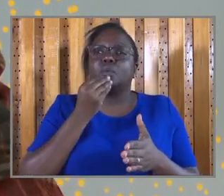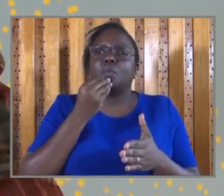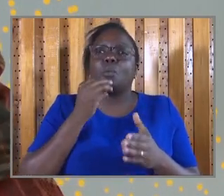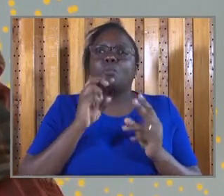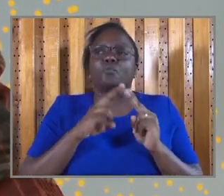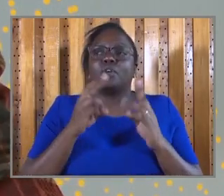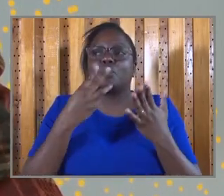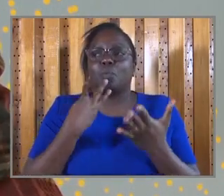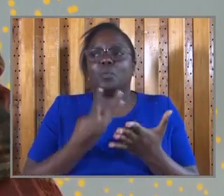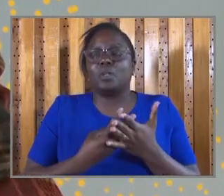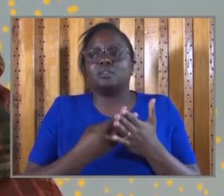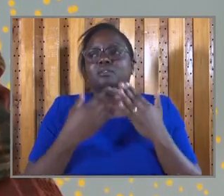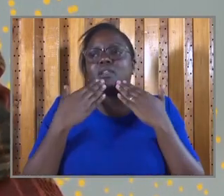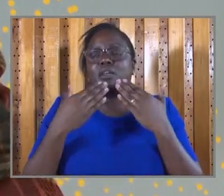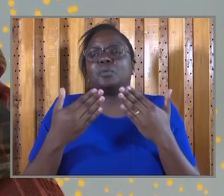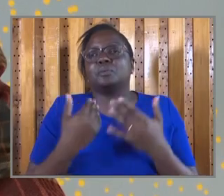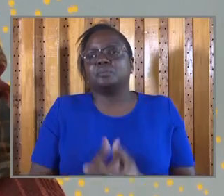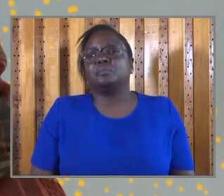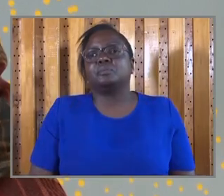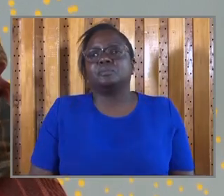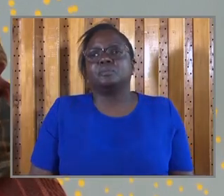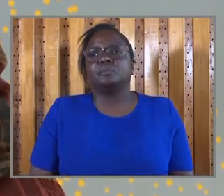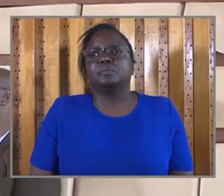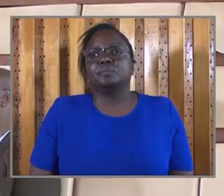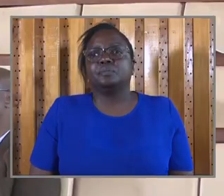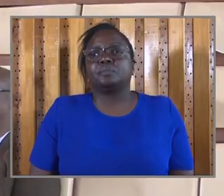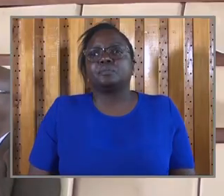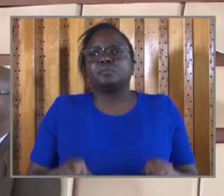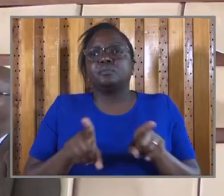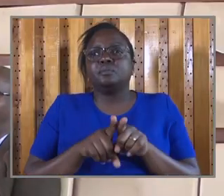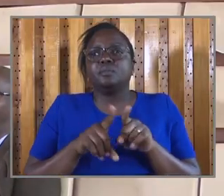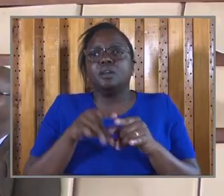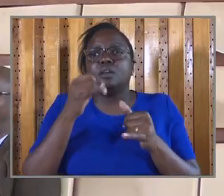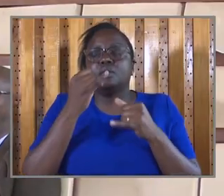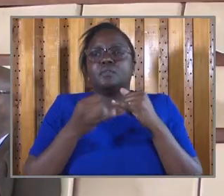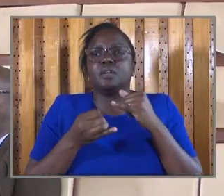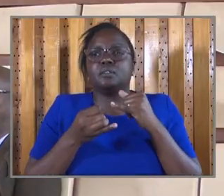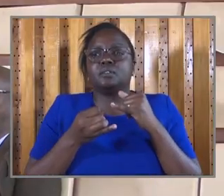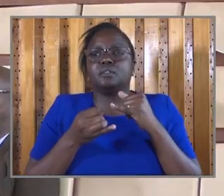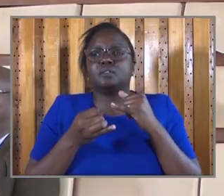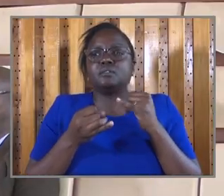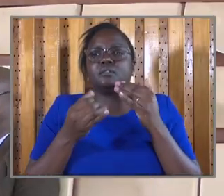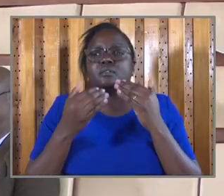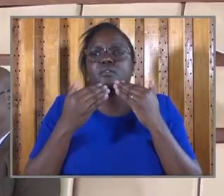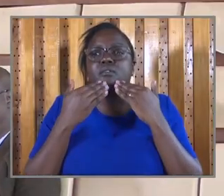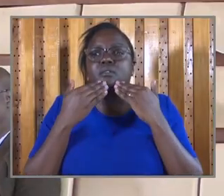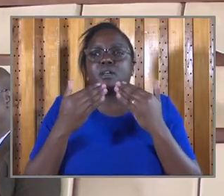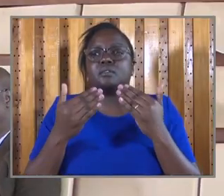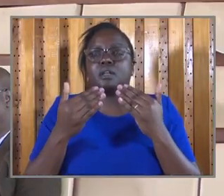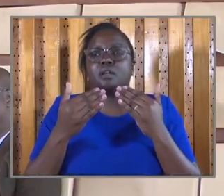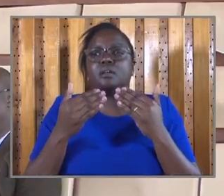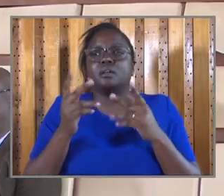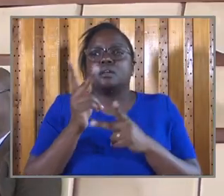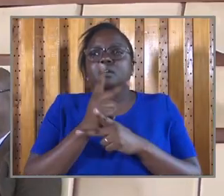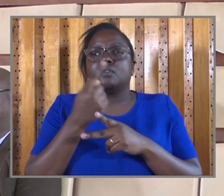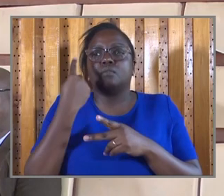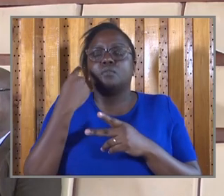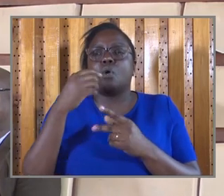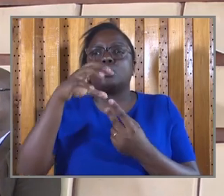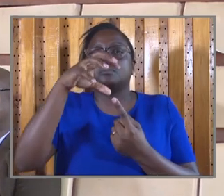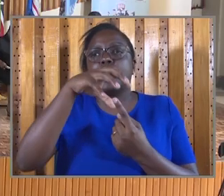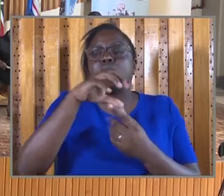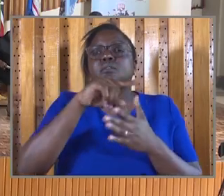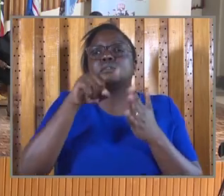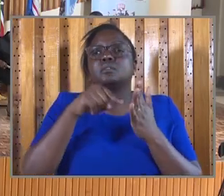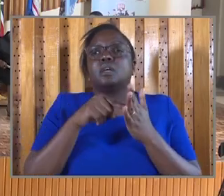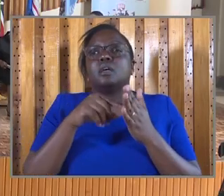are fed very well. Let's clap. And finally, may I thank the caretaker for spearheading the